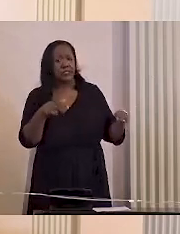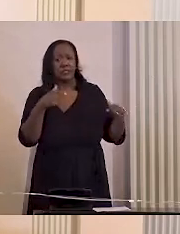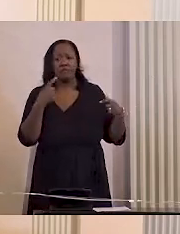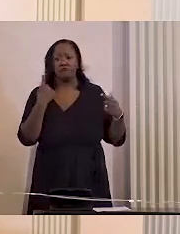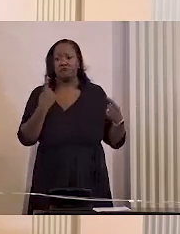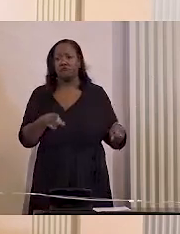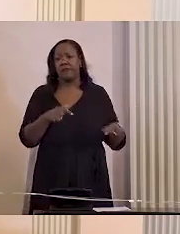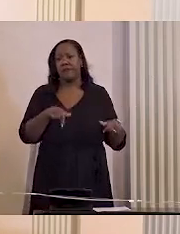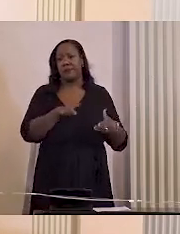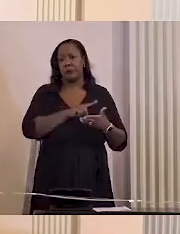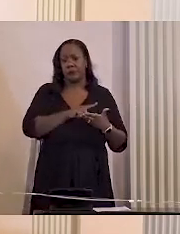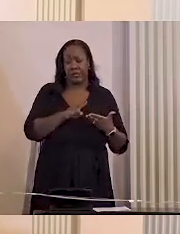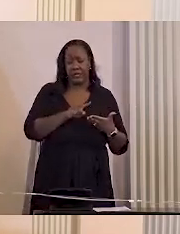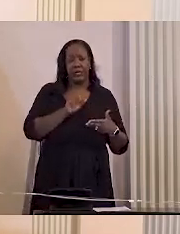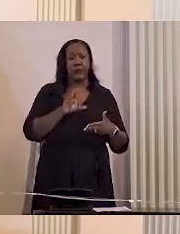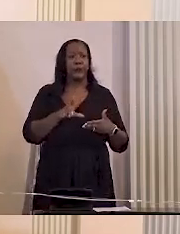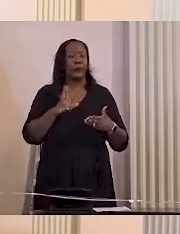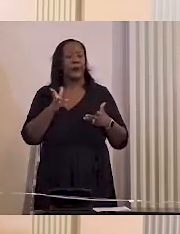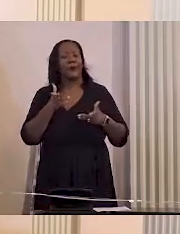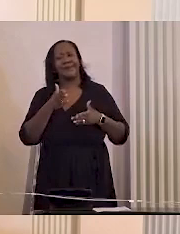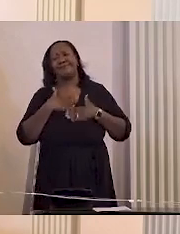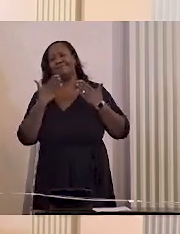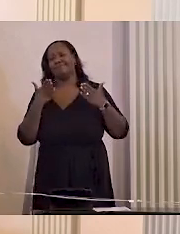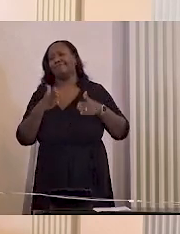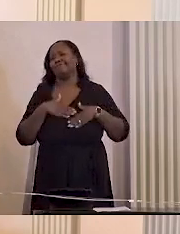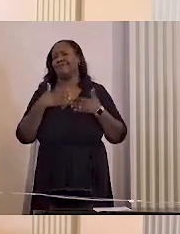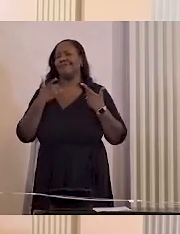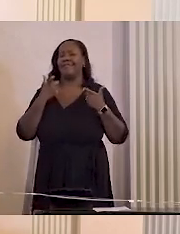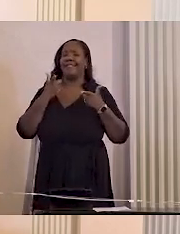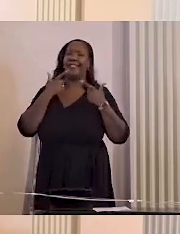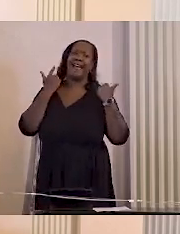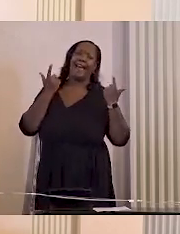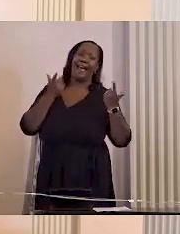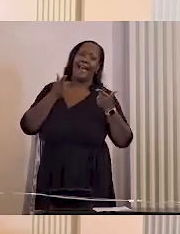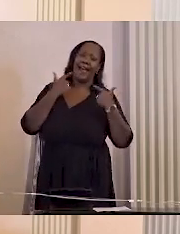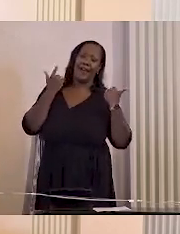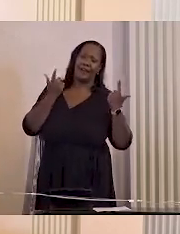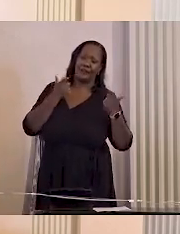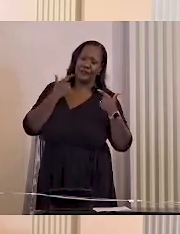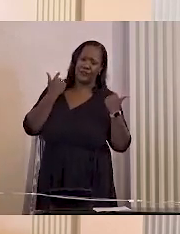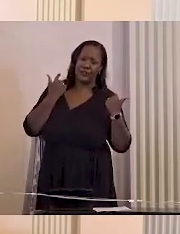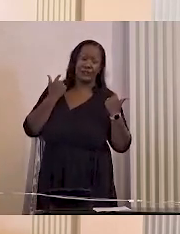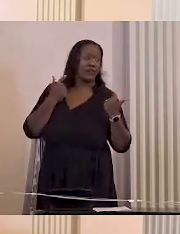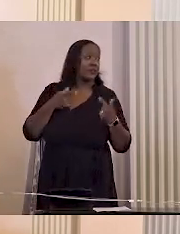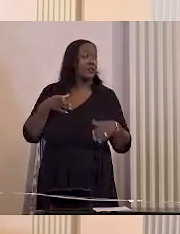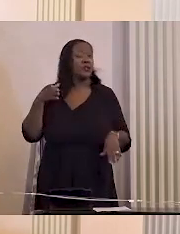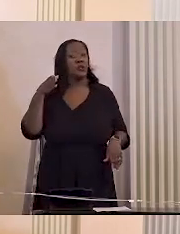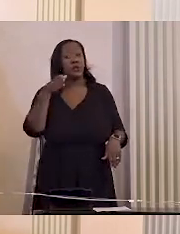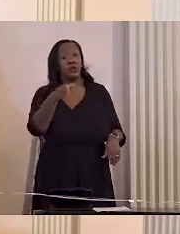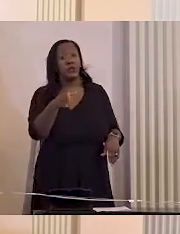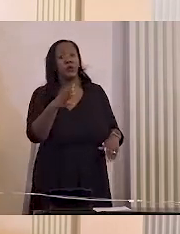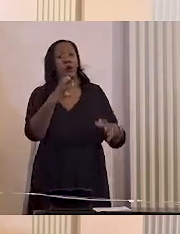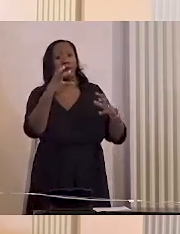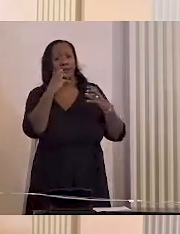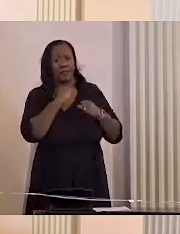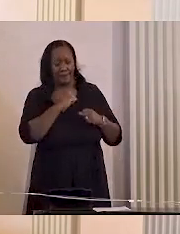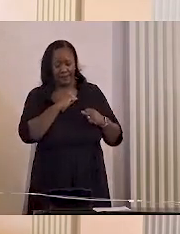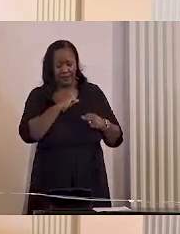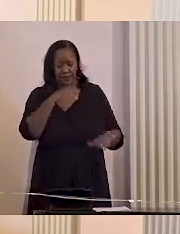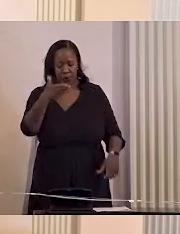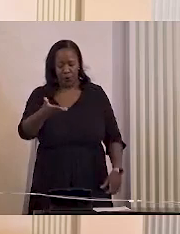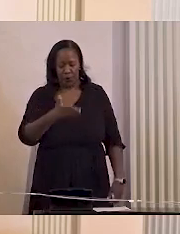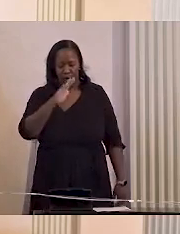week or gleeful laughter has spilled out of your smiling mouth, you are beloved and you are welcome